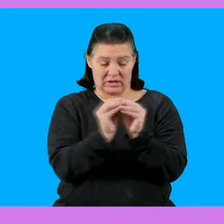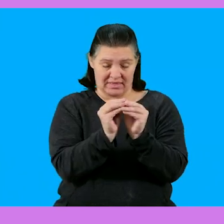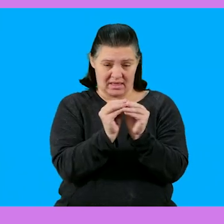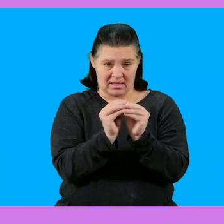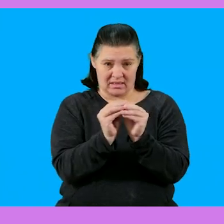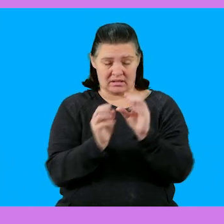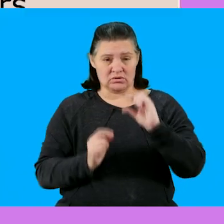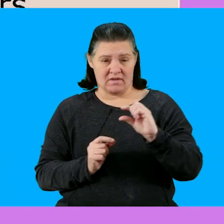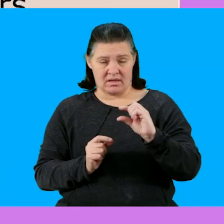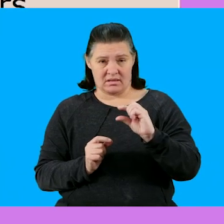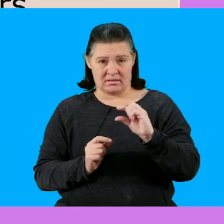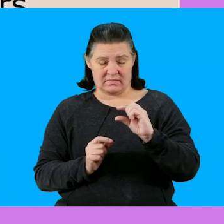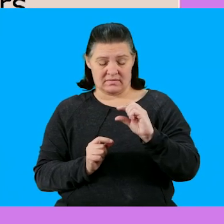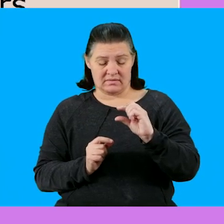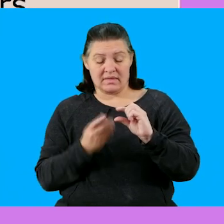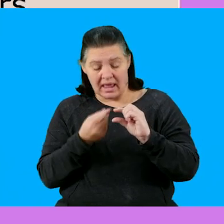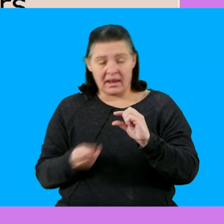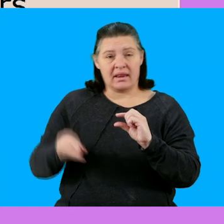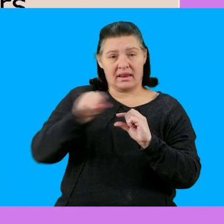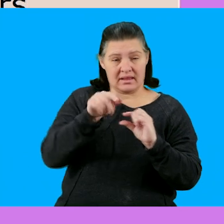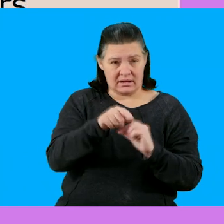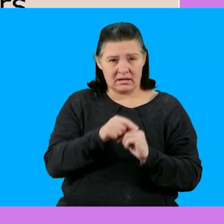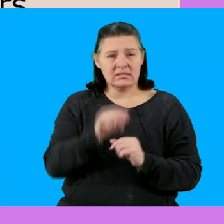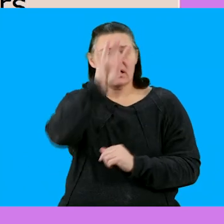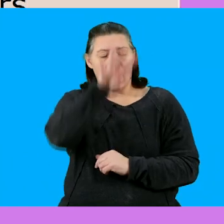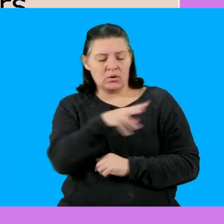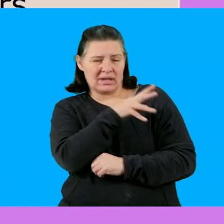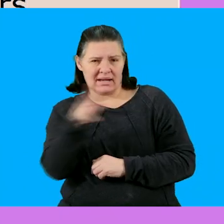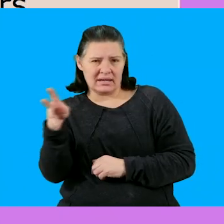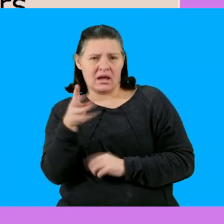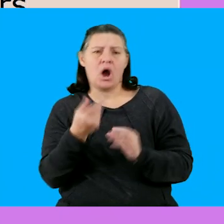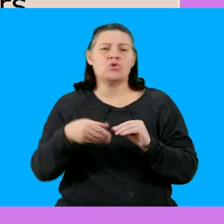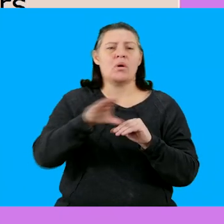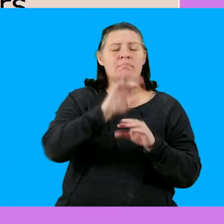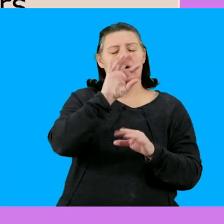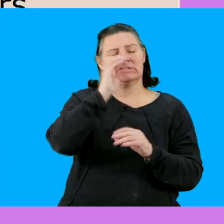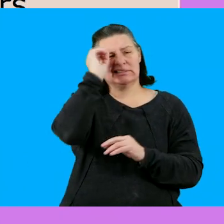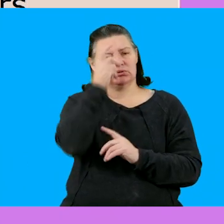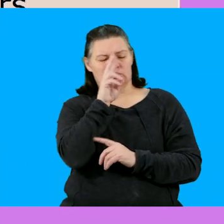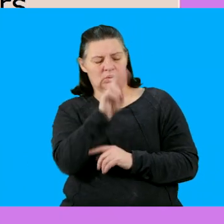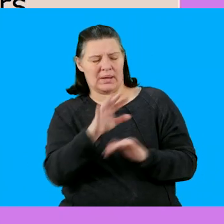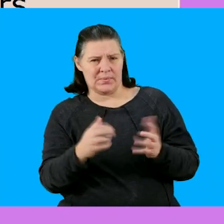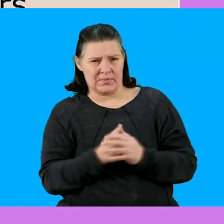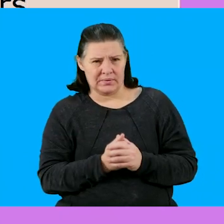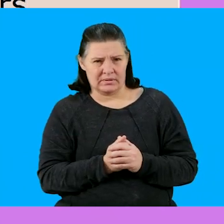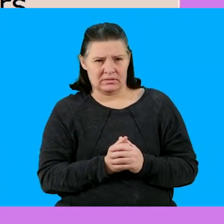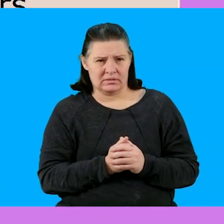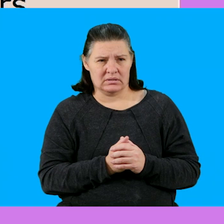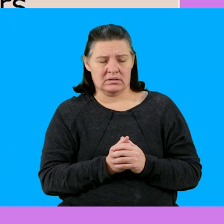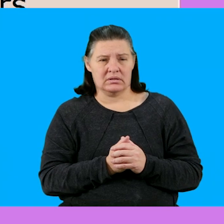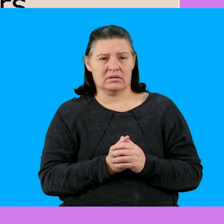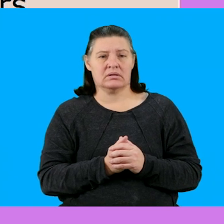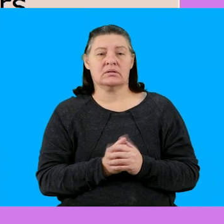or that accrued so far. Now, here's just an outlay of what compound interest look like. So how is